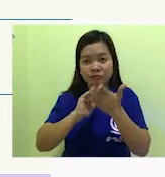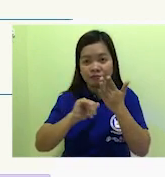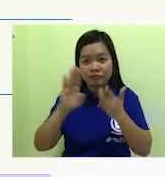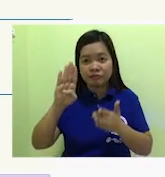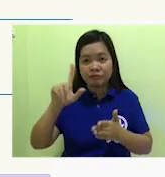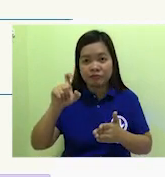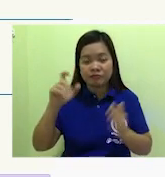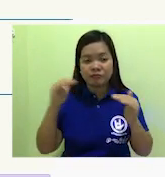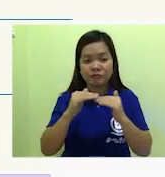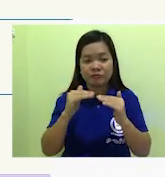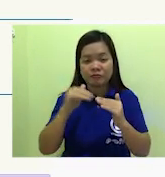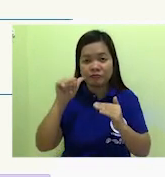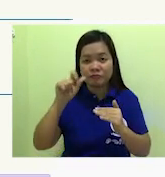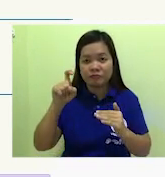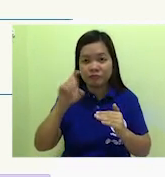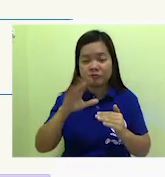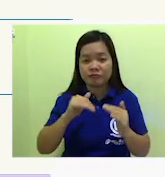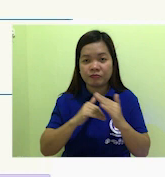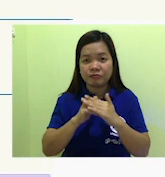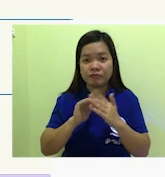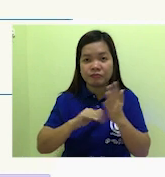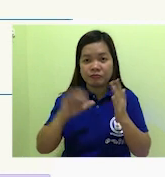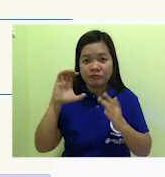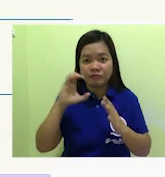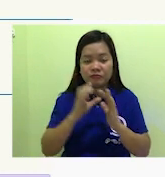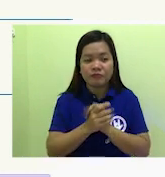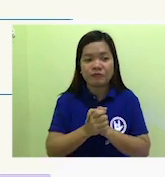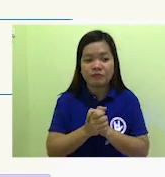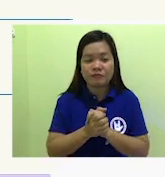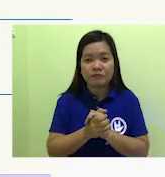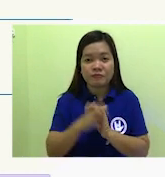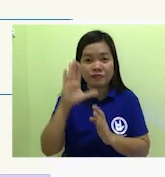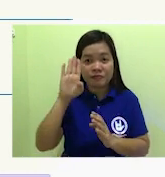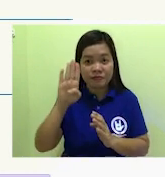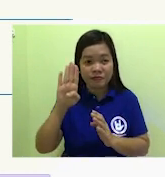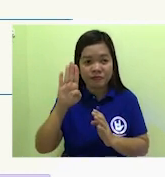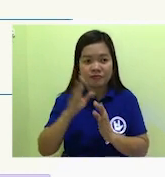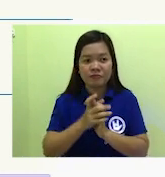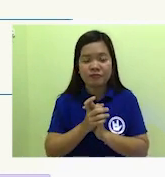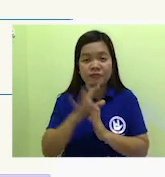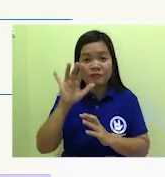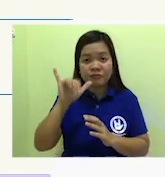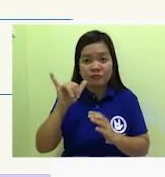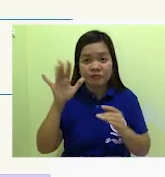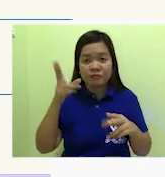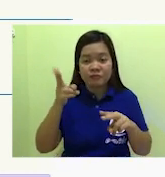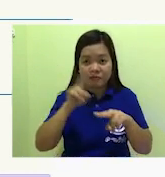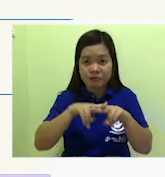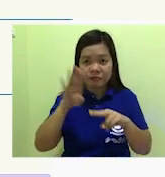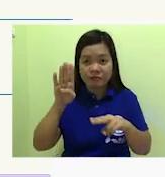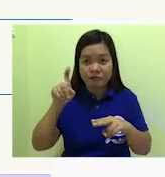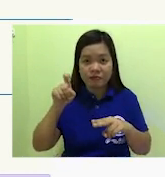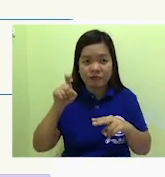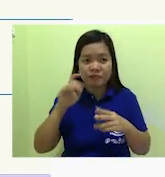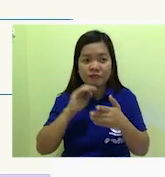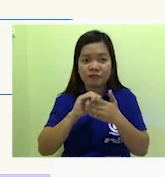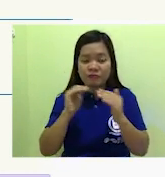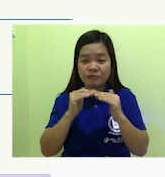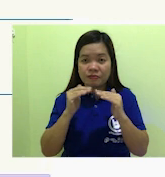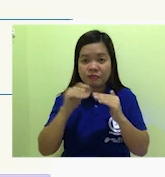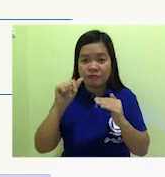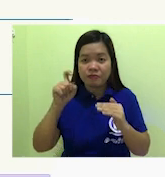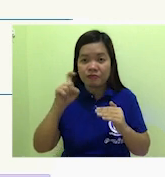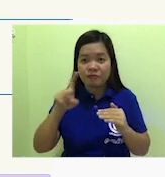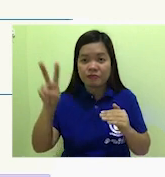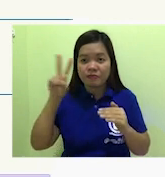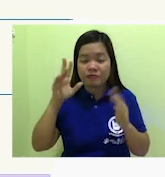Letter A, y minus bx equals ax minus c. Letter B,